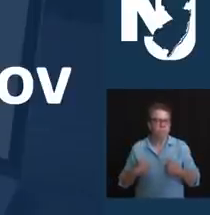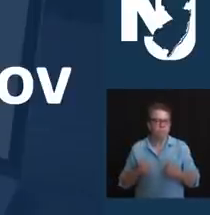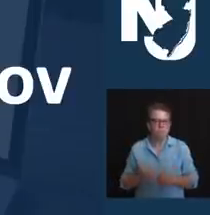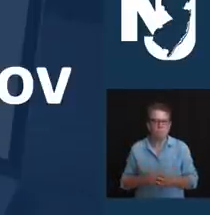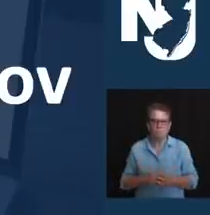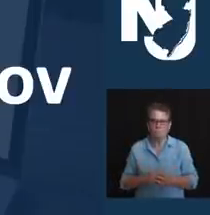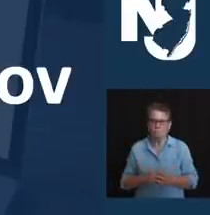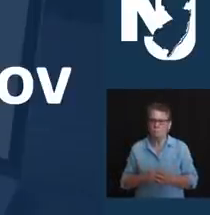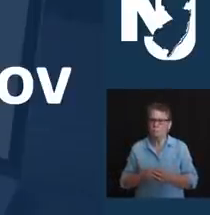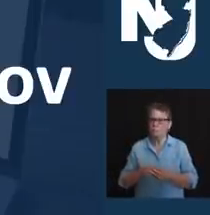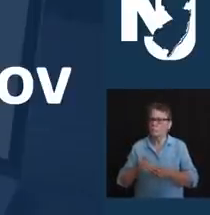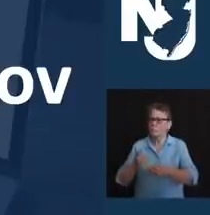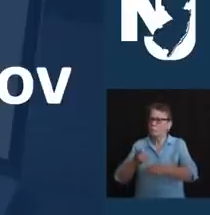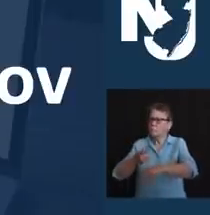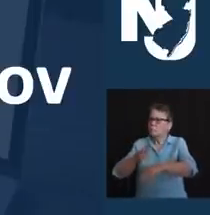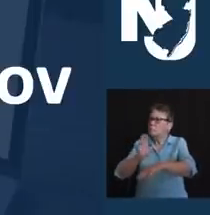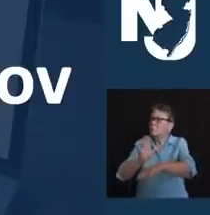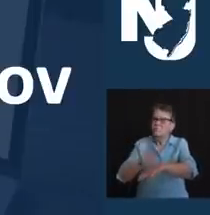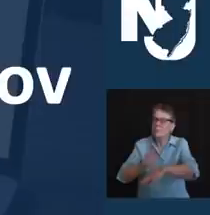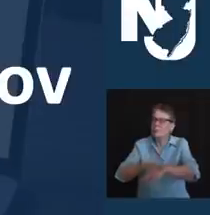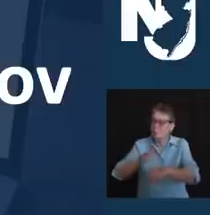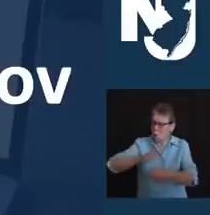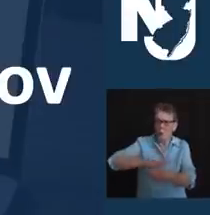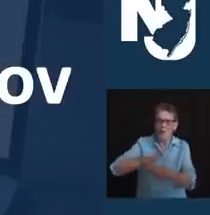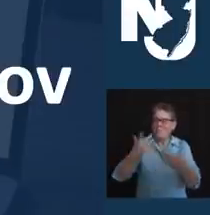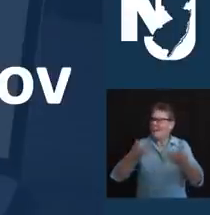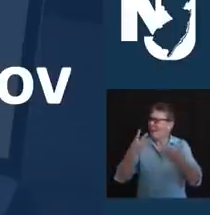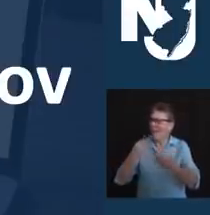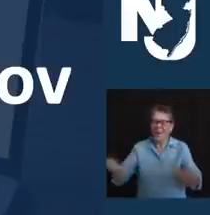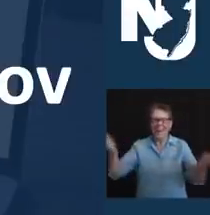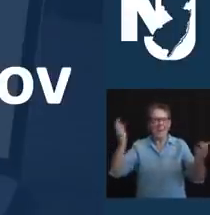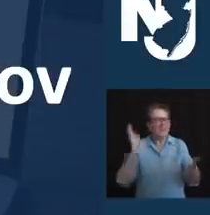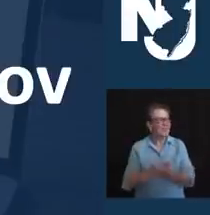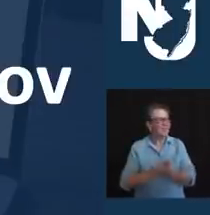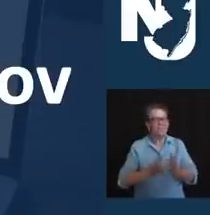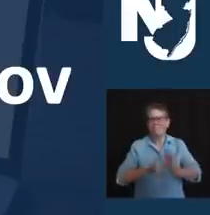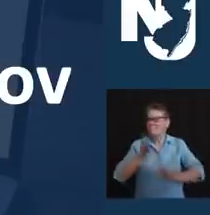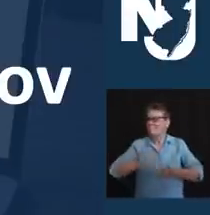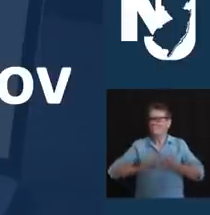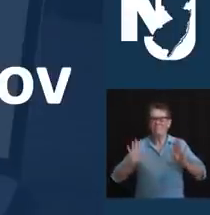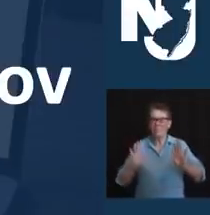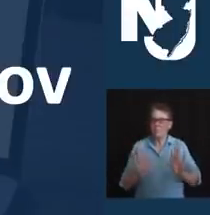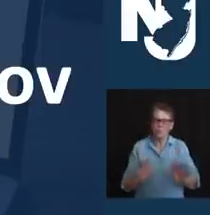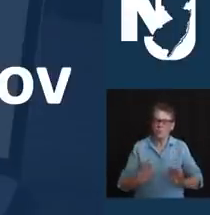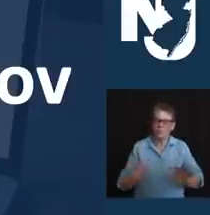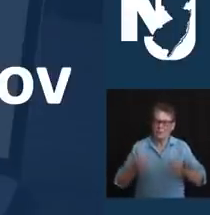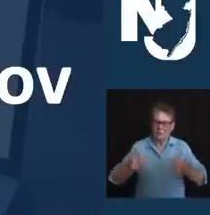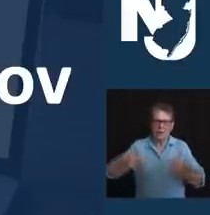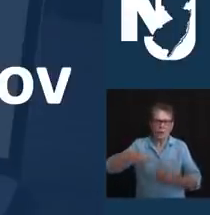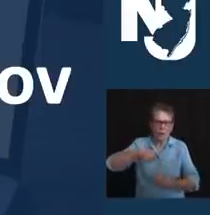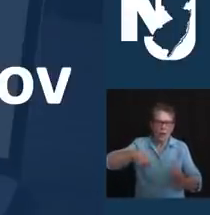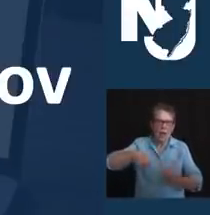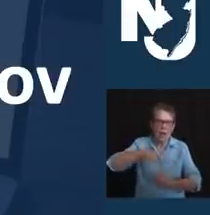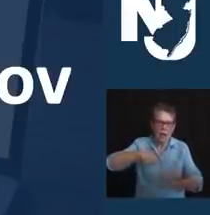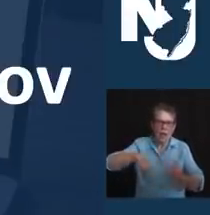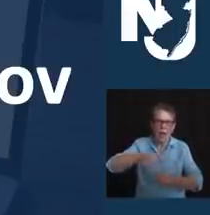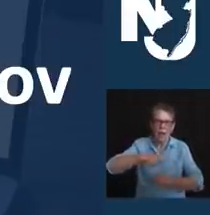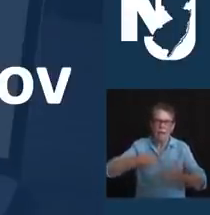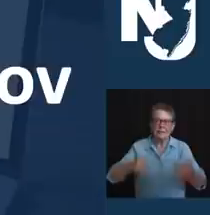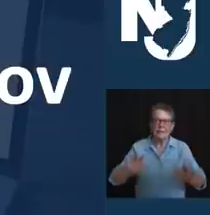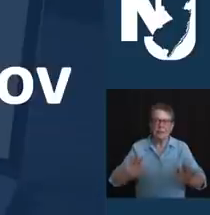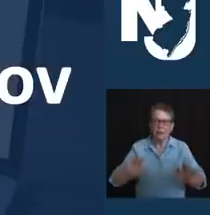This virus is on the run, there's no question about it, but it is not defeated. We cannot let up in our efforts until we win this